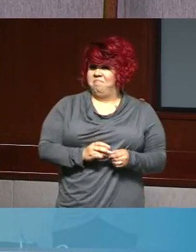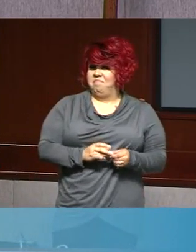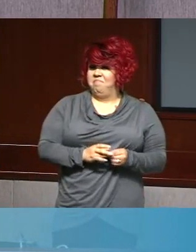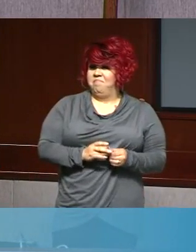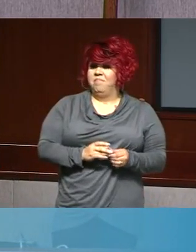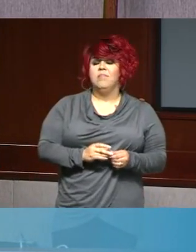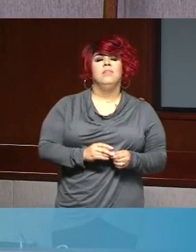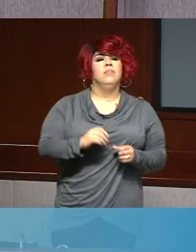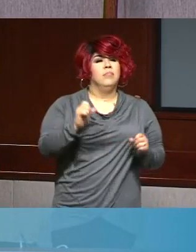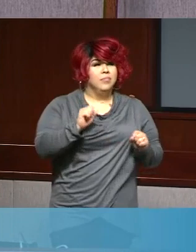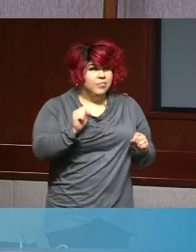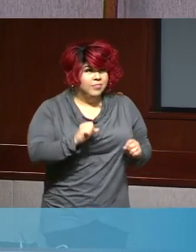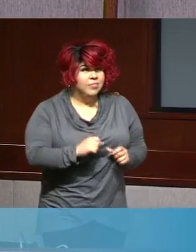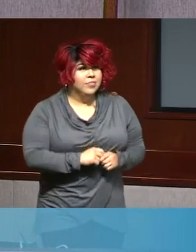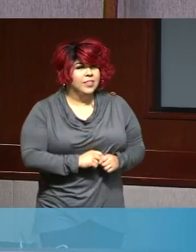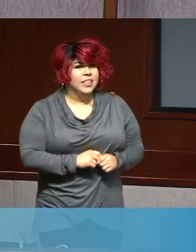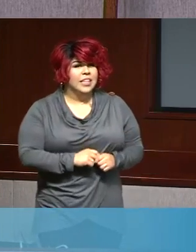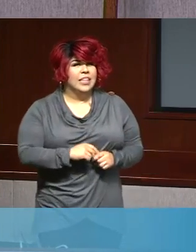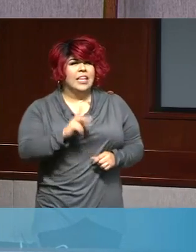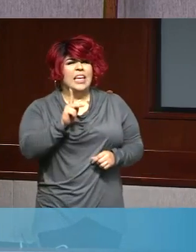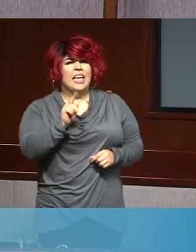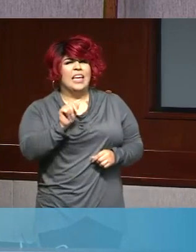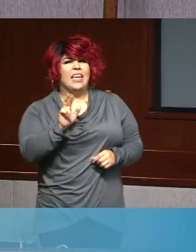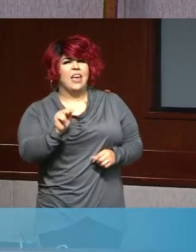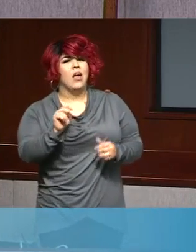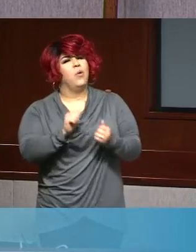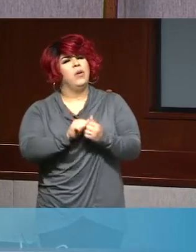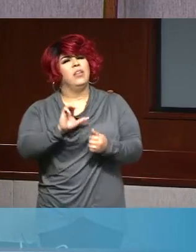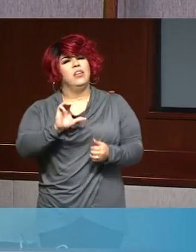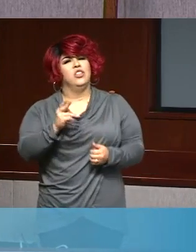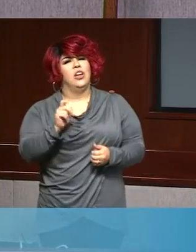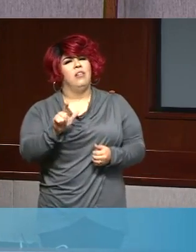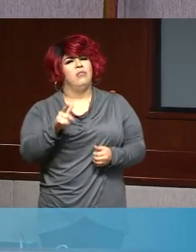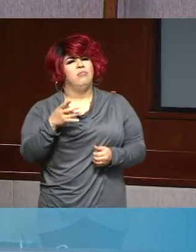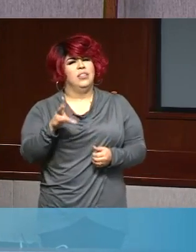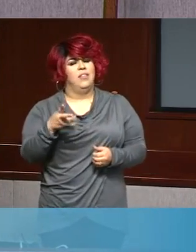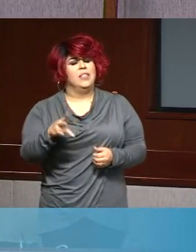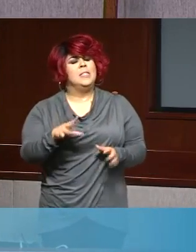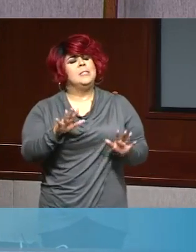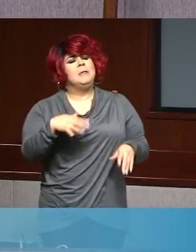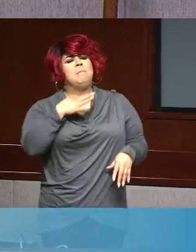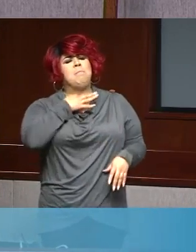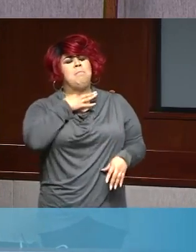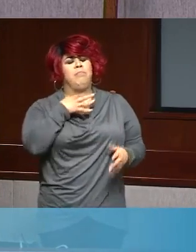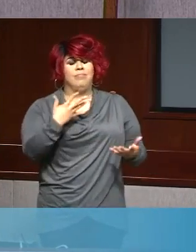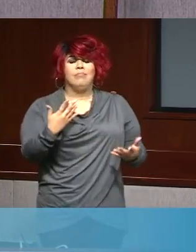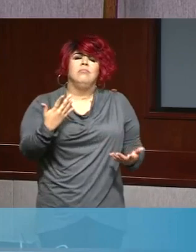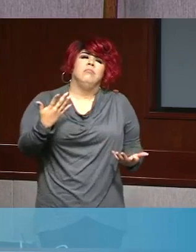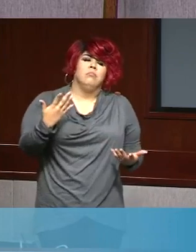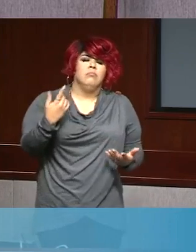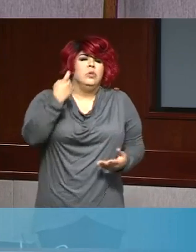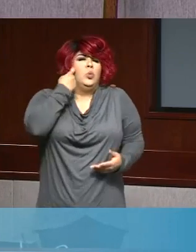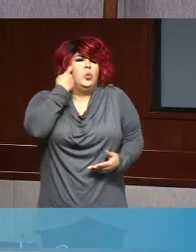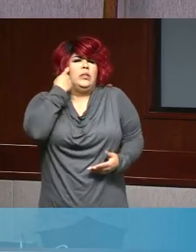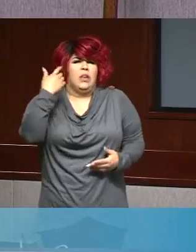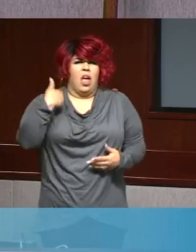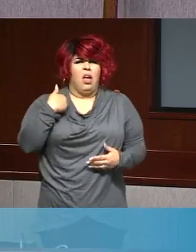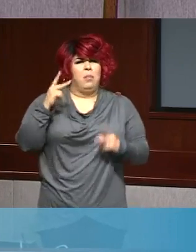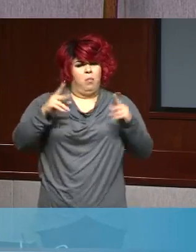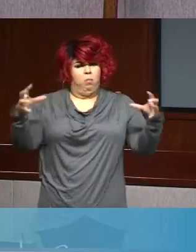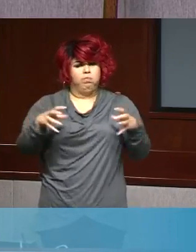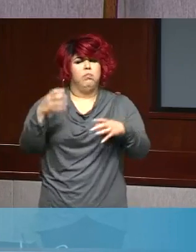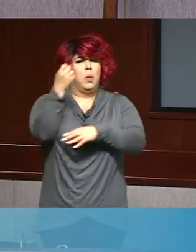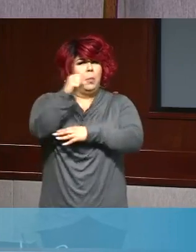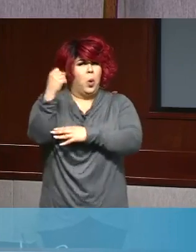This is Karen Hua with Channel 17. My question is, with the recent protests, are you concerned about